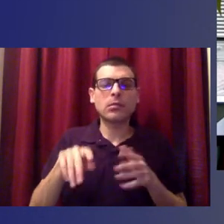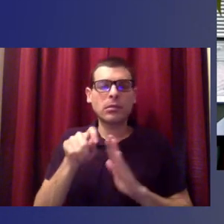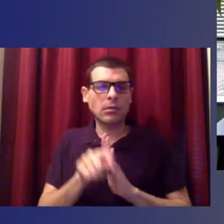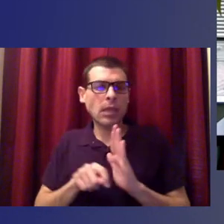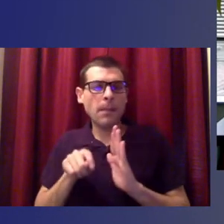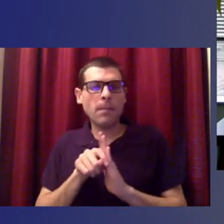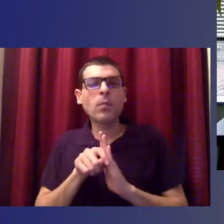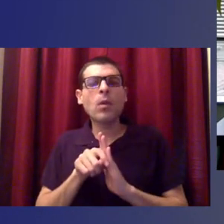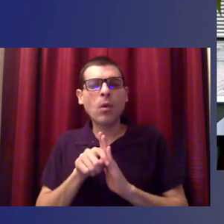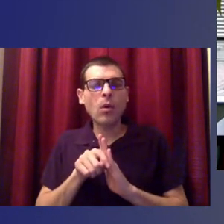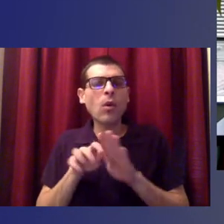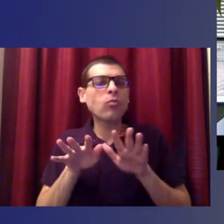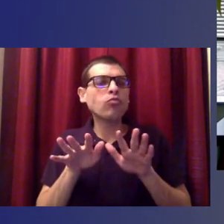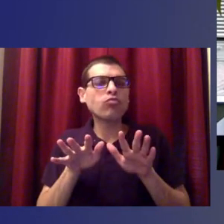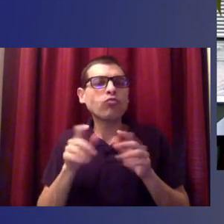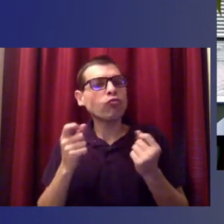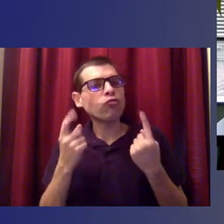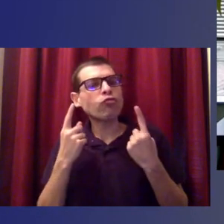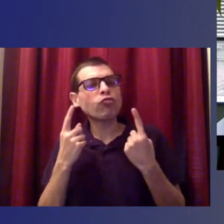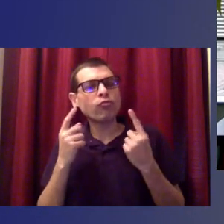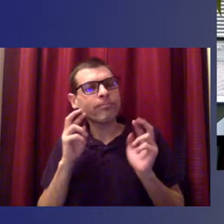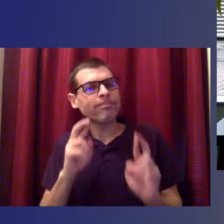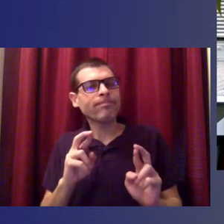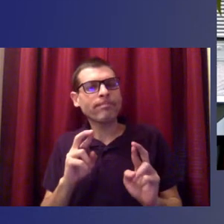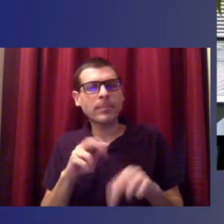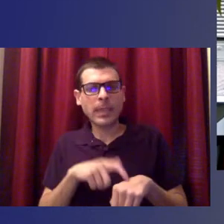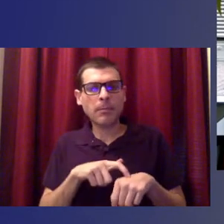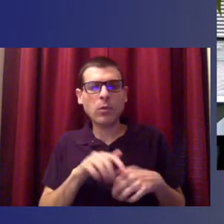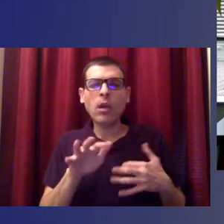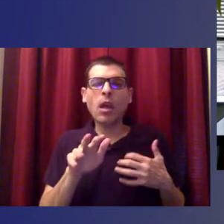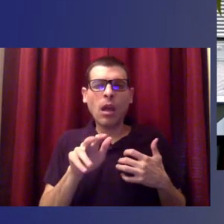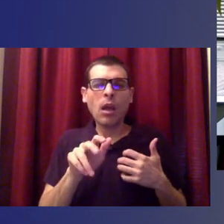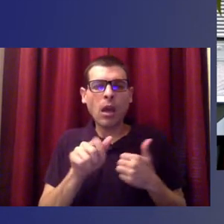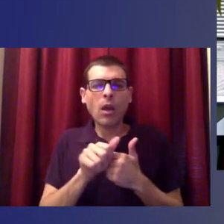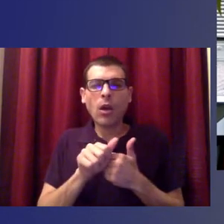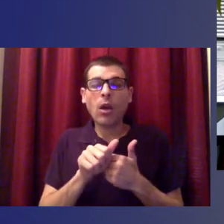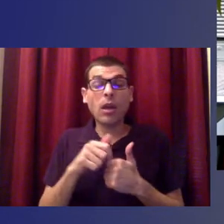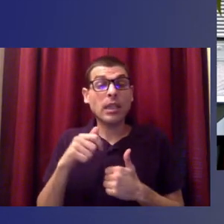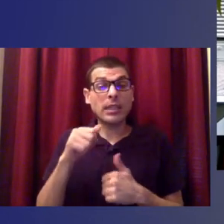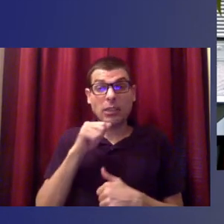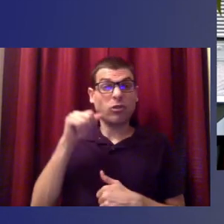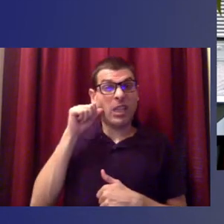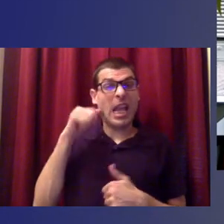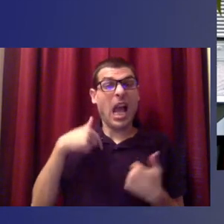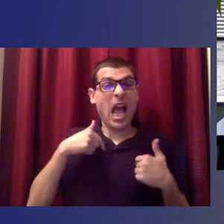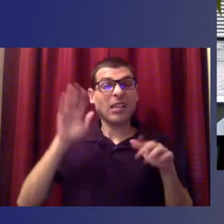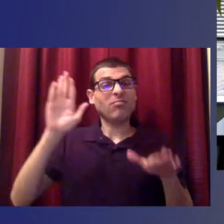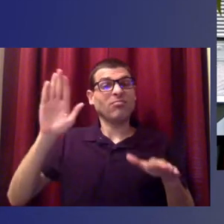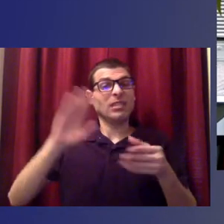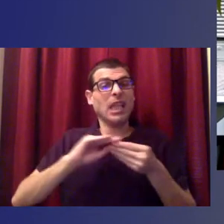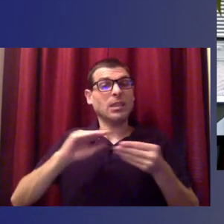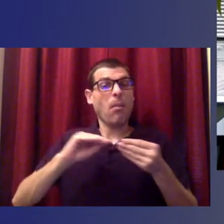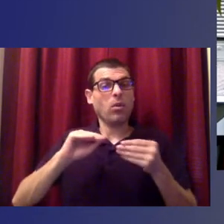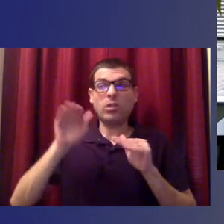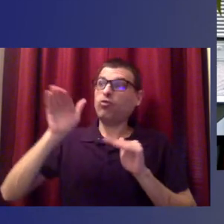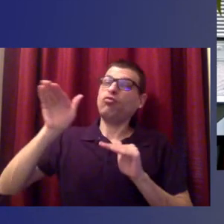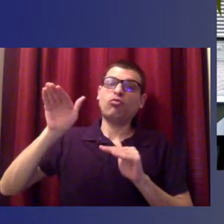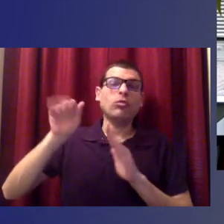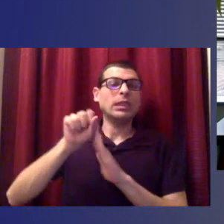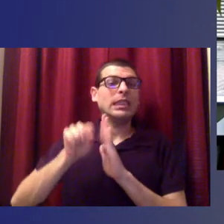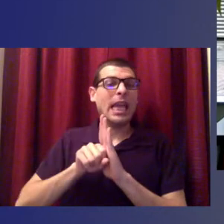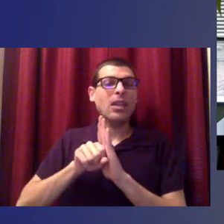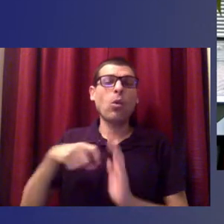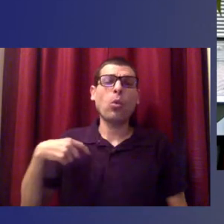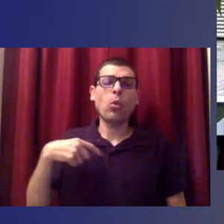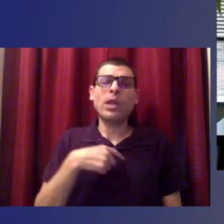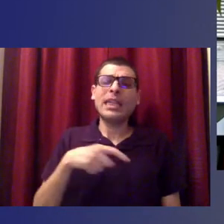the need for the state to realize that we need time. We know that the federal